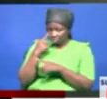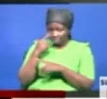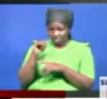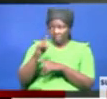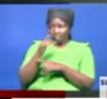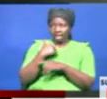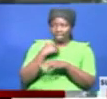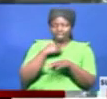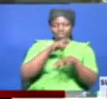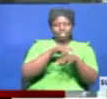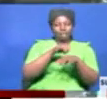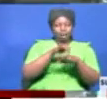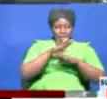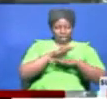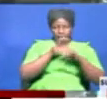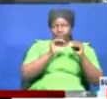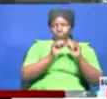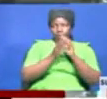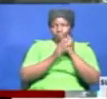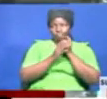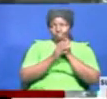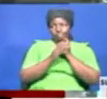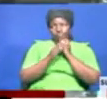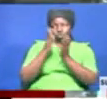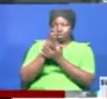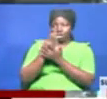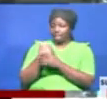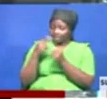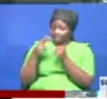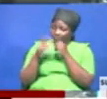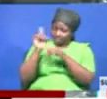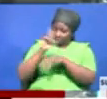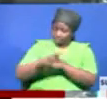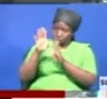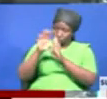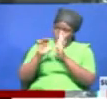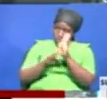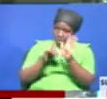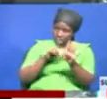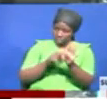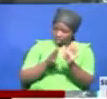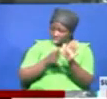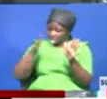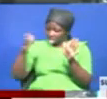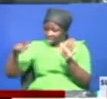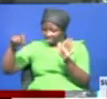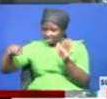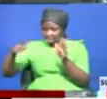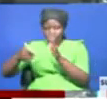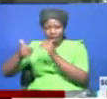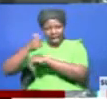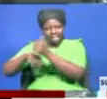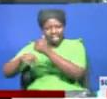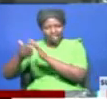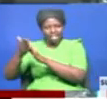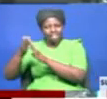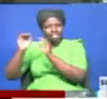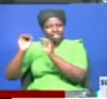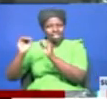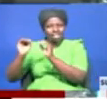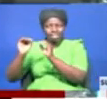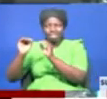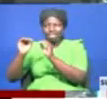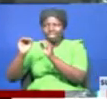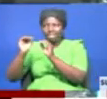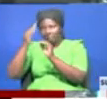They had a 7-day constitutional timeline. What was the hurry? It reminds us of midnight swearing in 2007